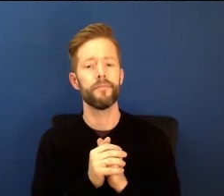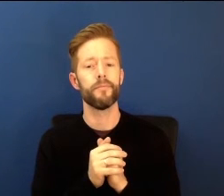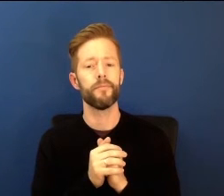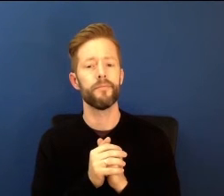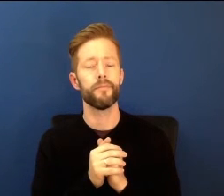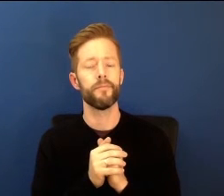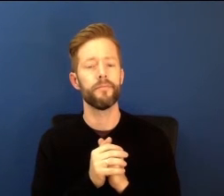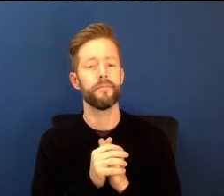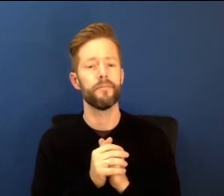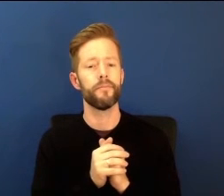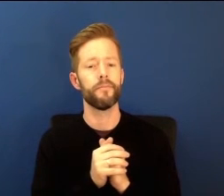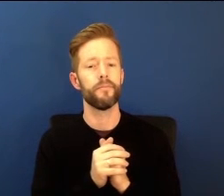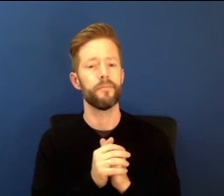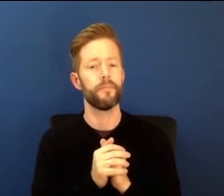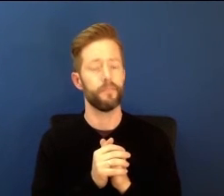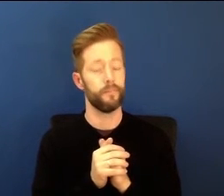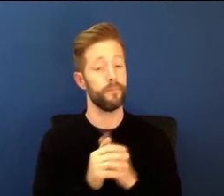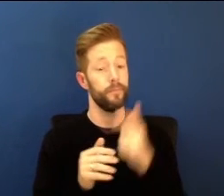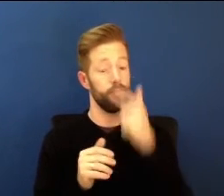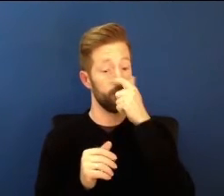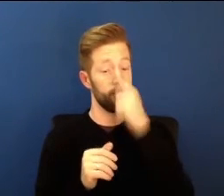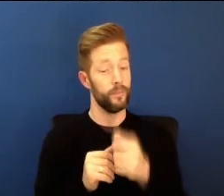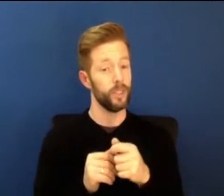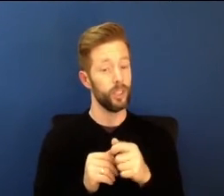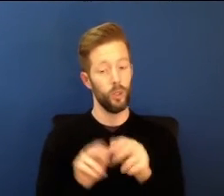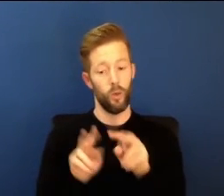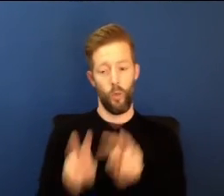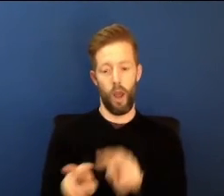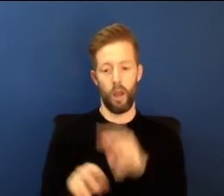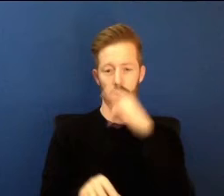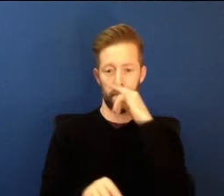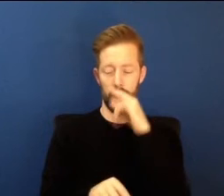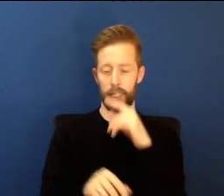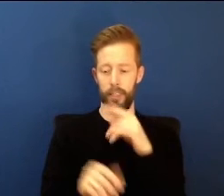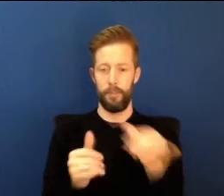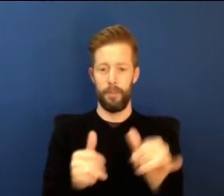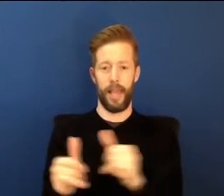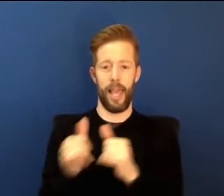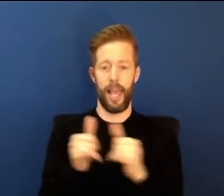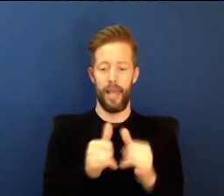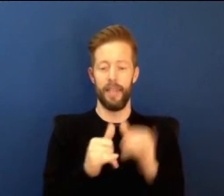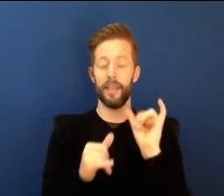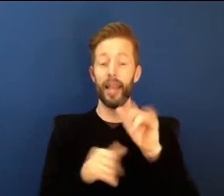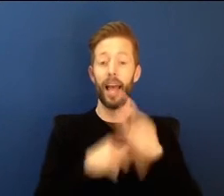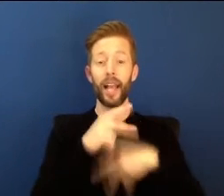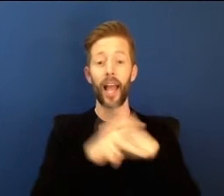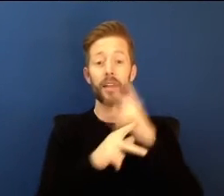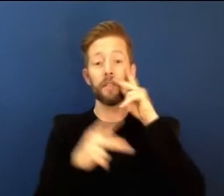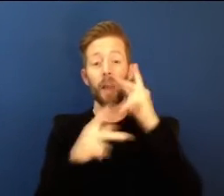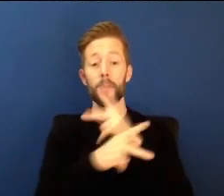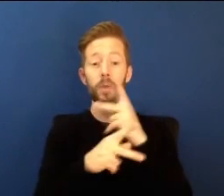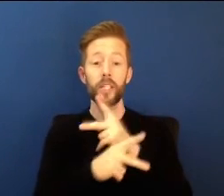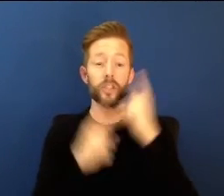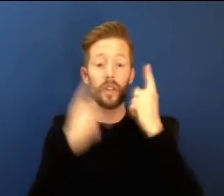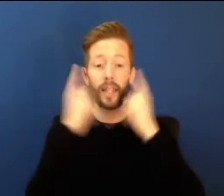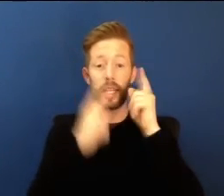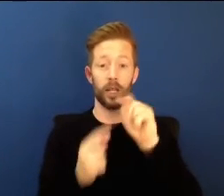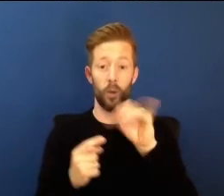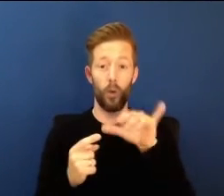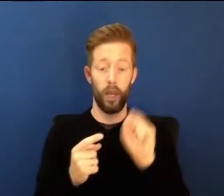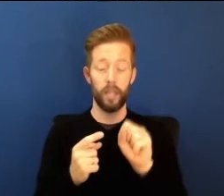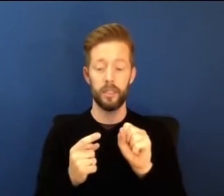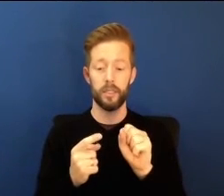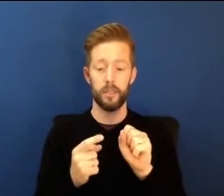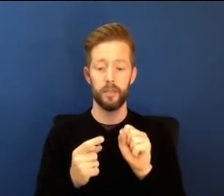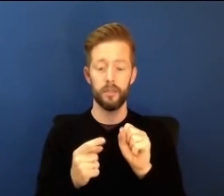So it is interesting watching kids at play with this when you put these types of computational thinking toys